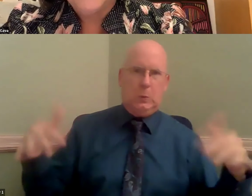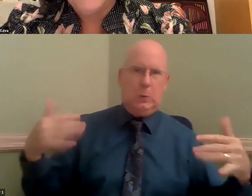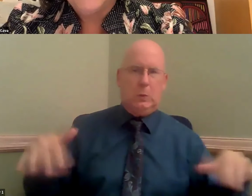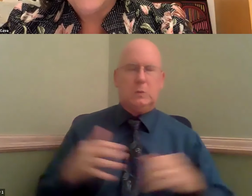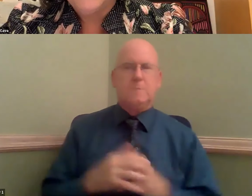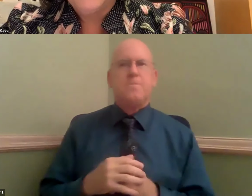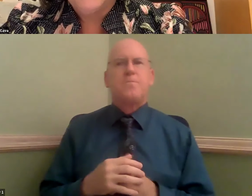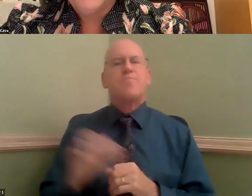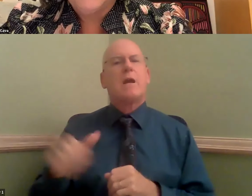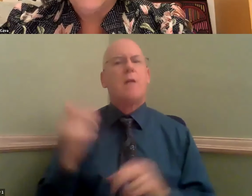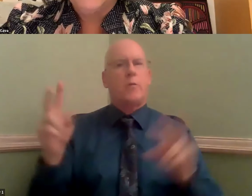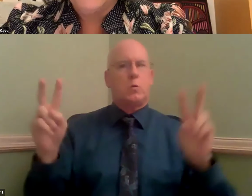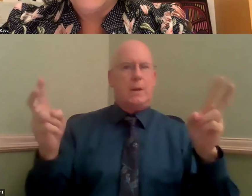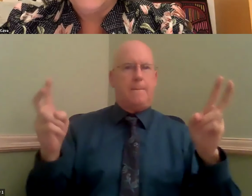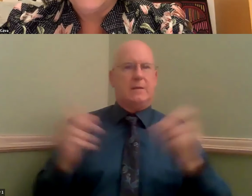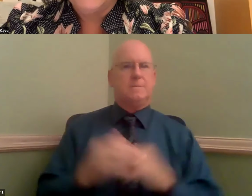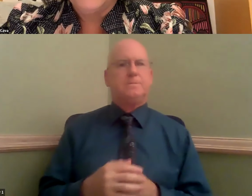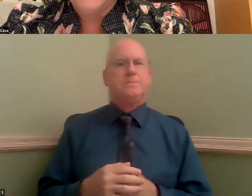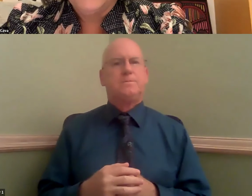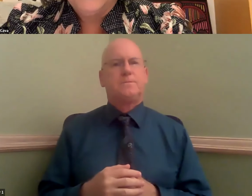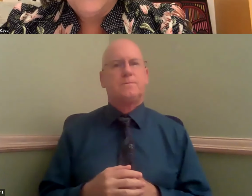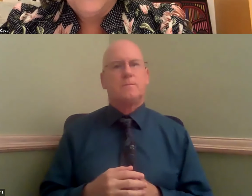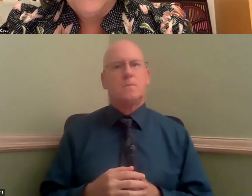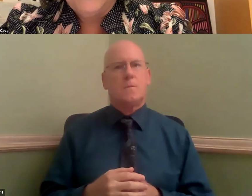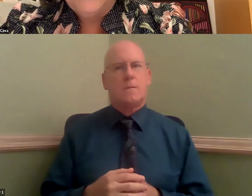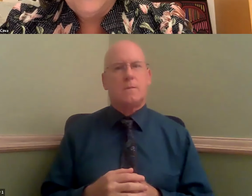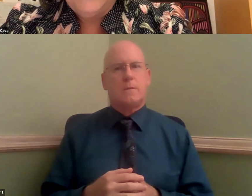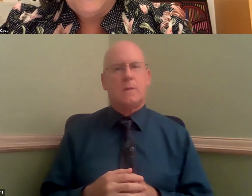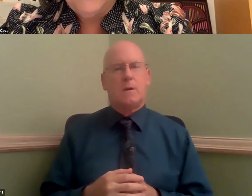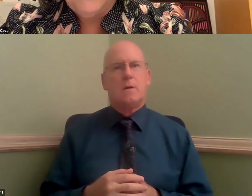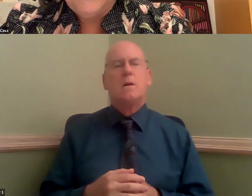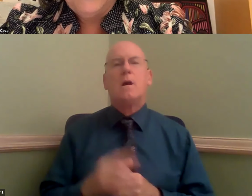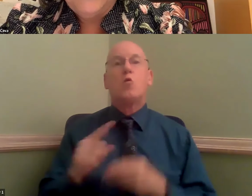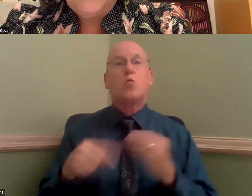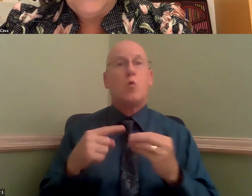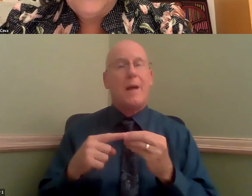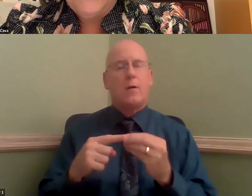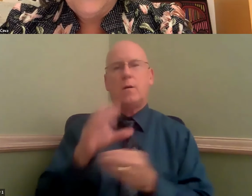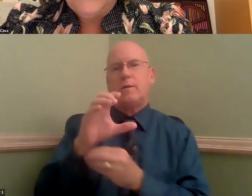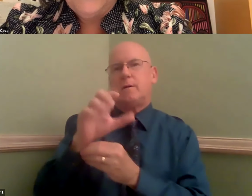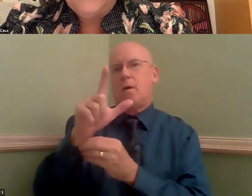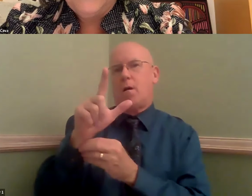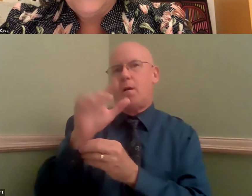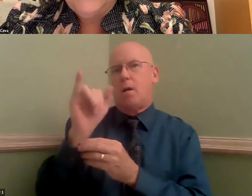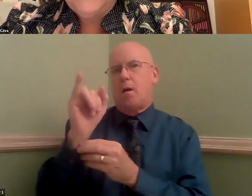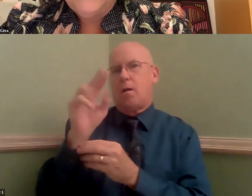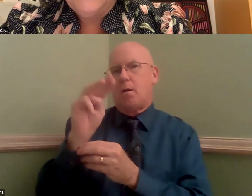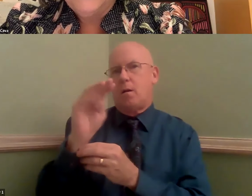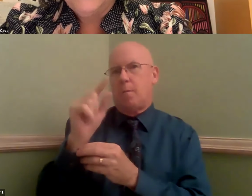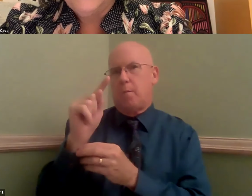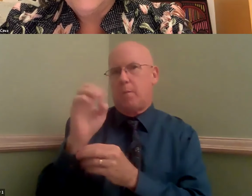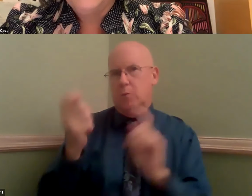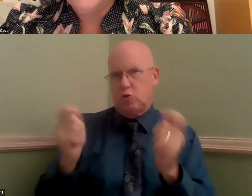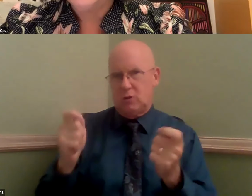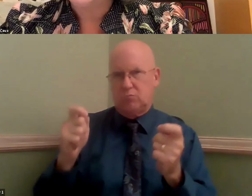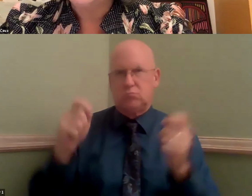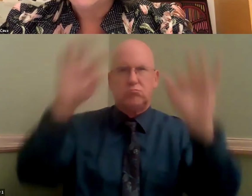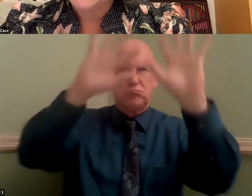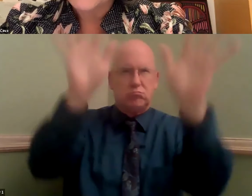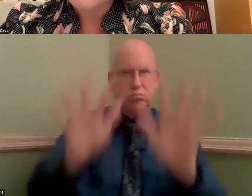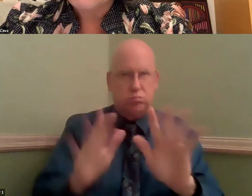move on to another here. And this is for climate change. Mr. Bovo, you have been accused of not having